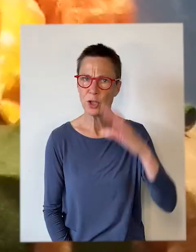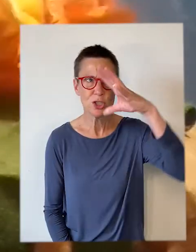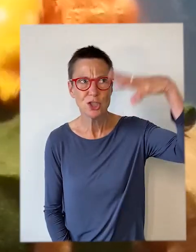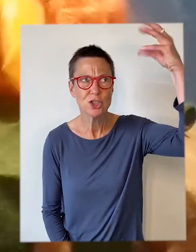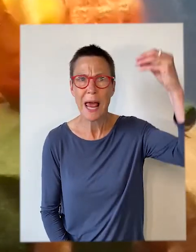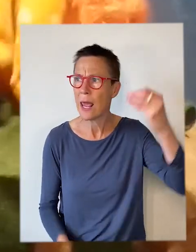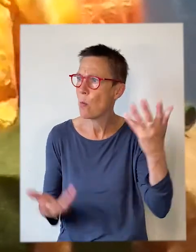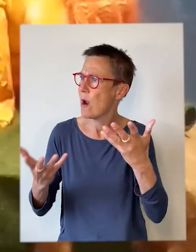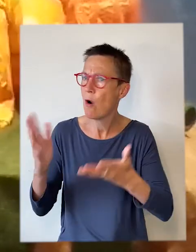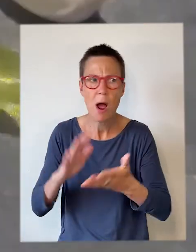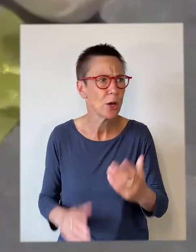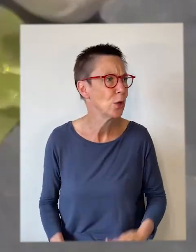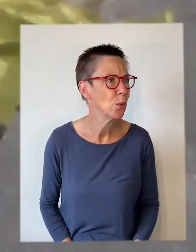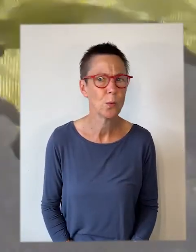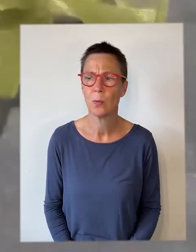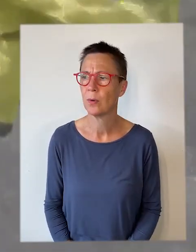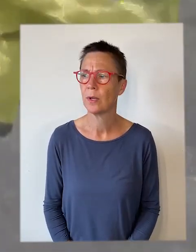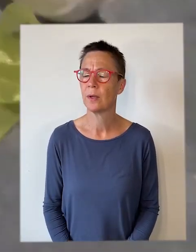Shelley, where are you, Bert?